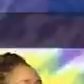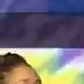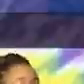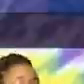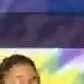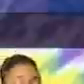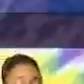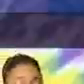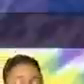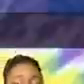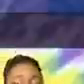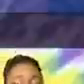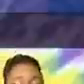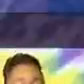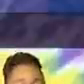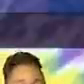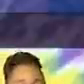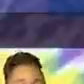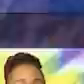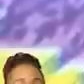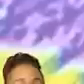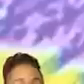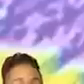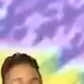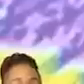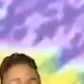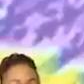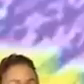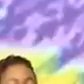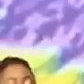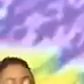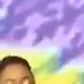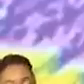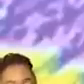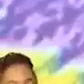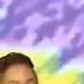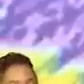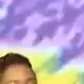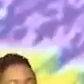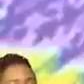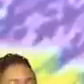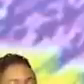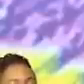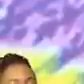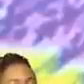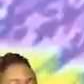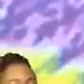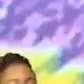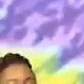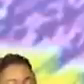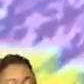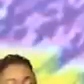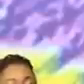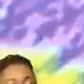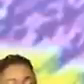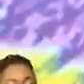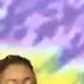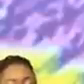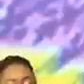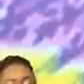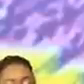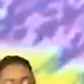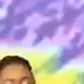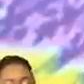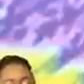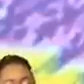is over. In fact, the textbook definition of endemic is one where you have a high